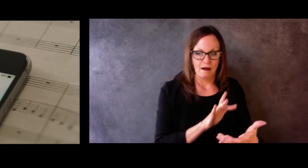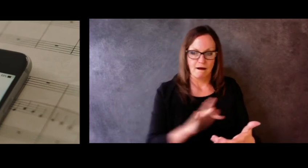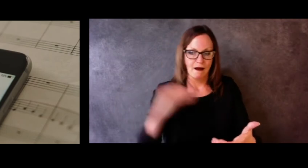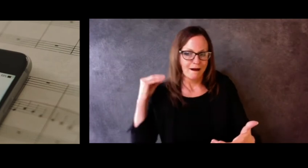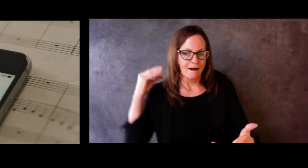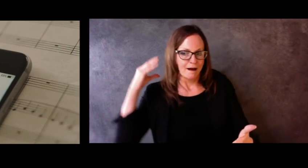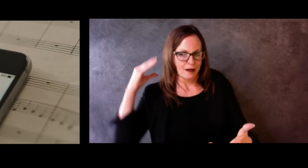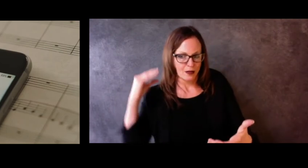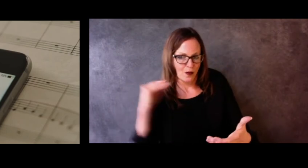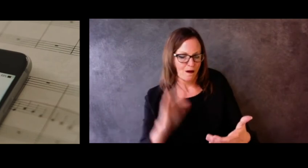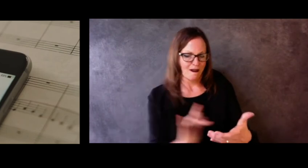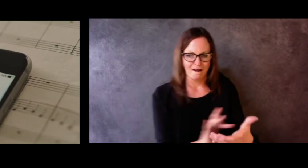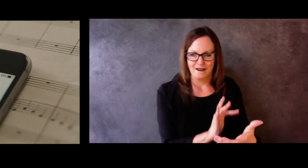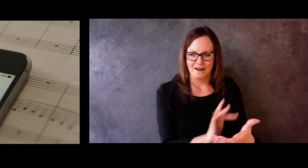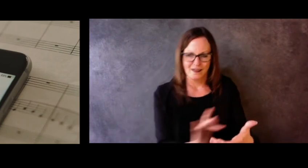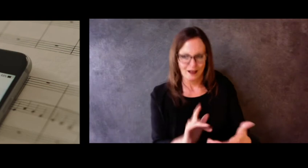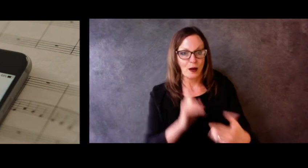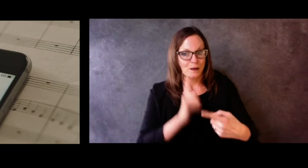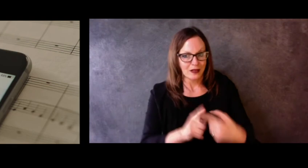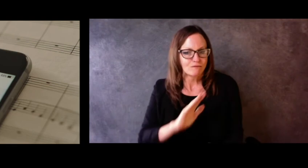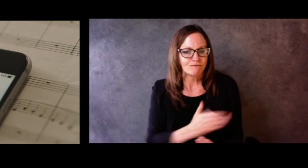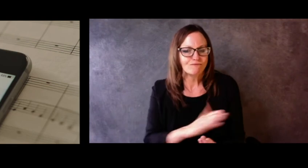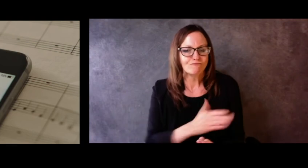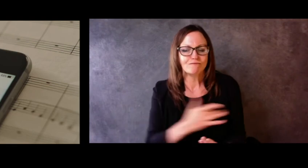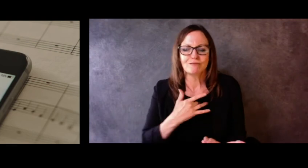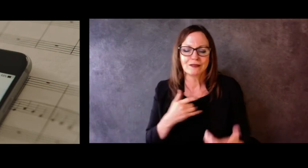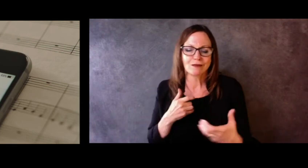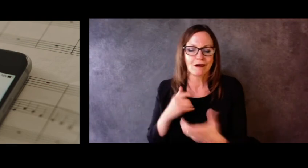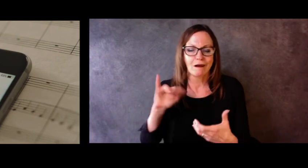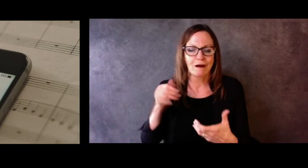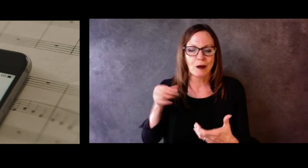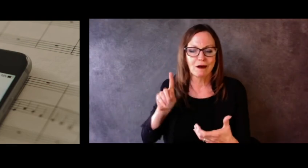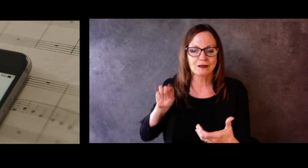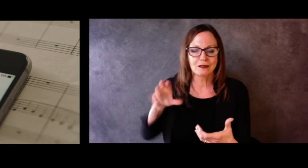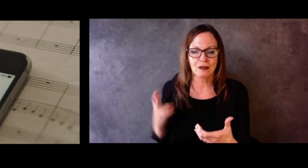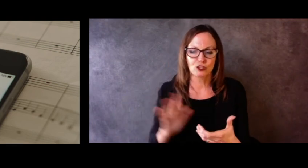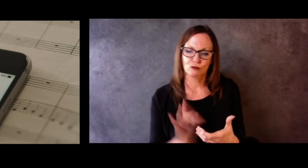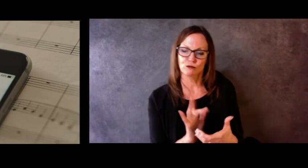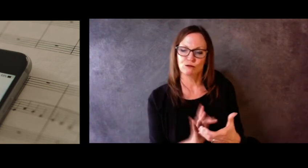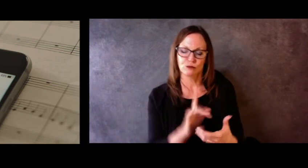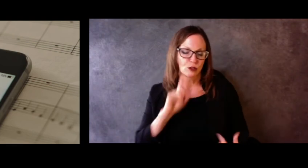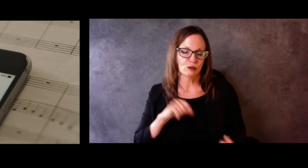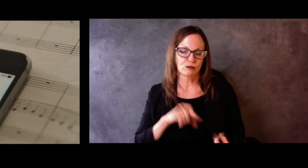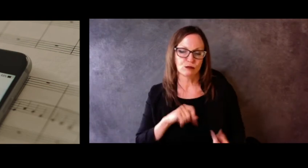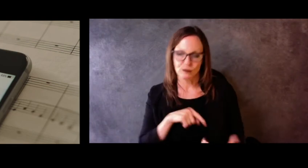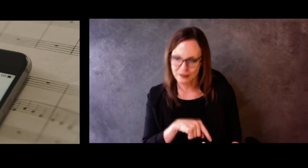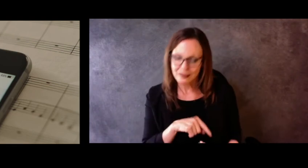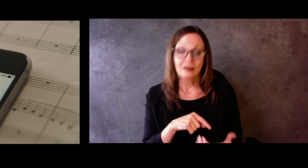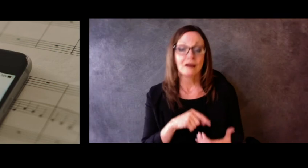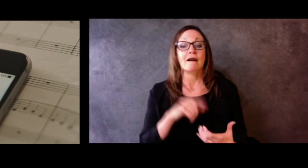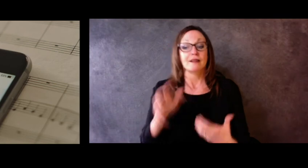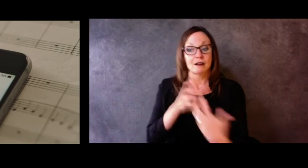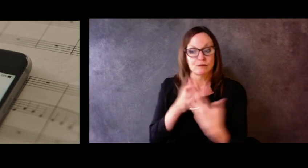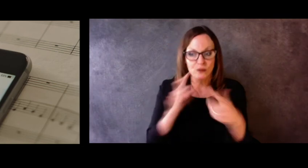this technology in over 175 models of hearing aids and sound processors. This program provides crystal clear